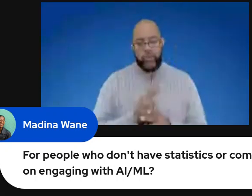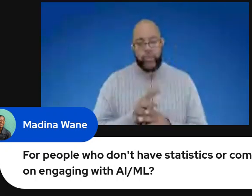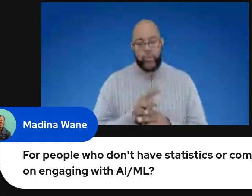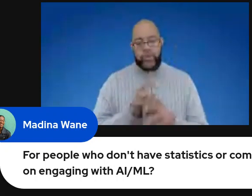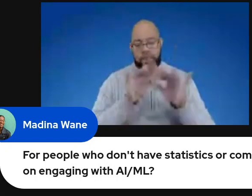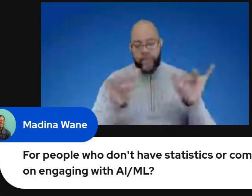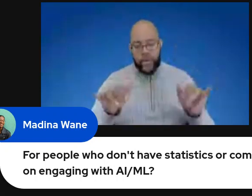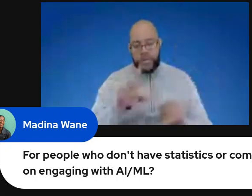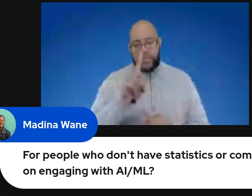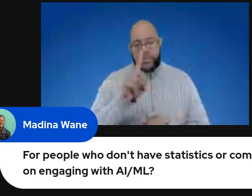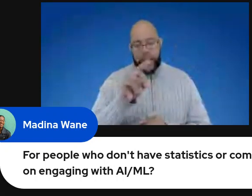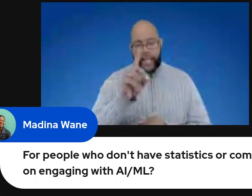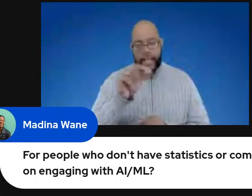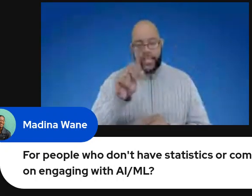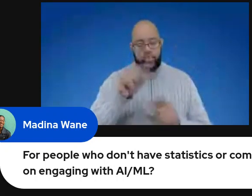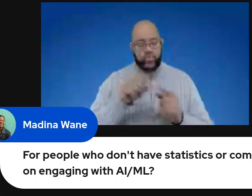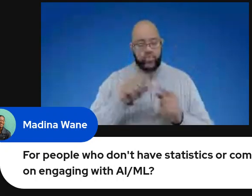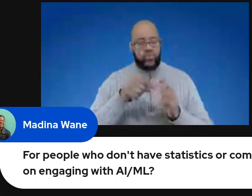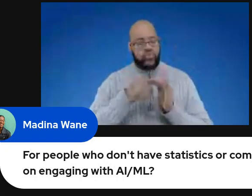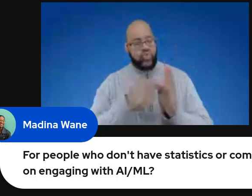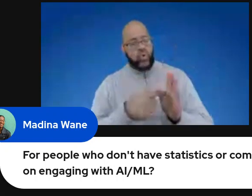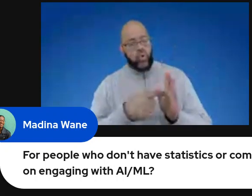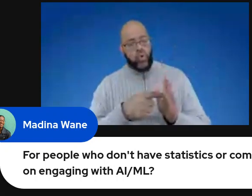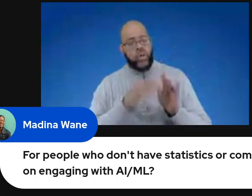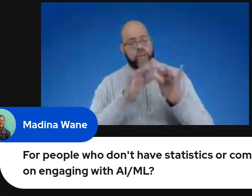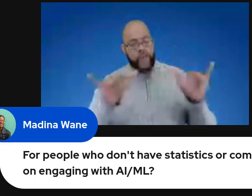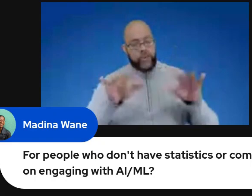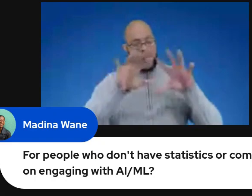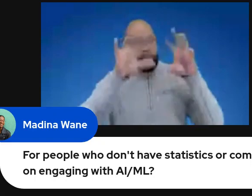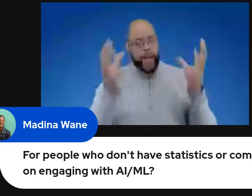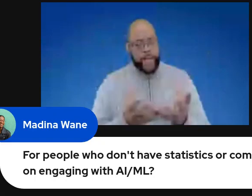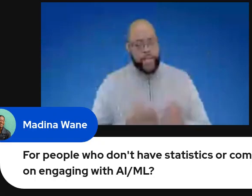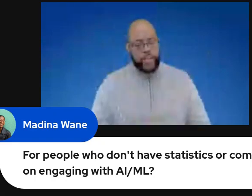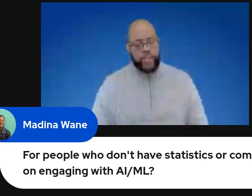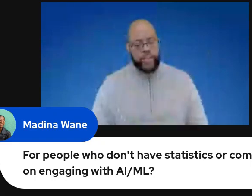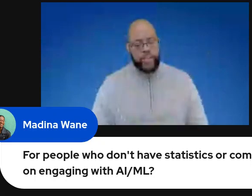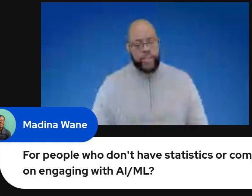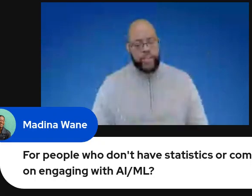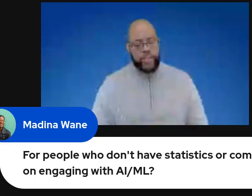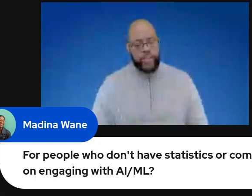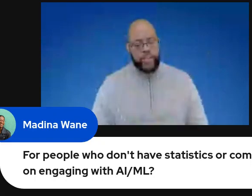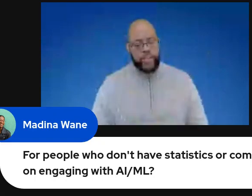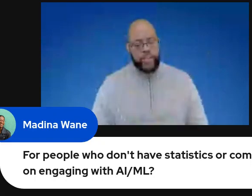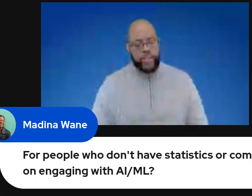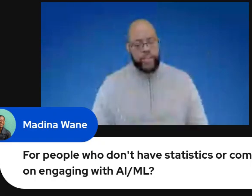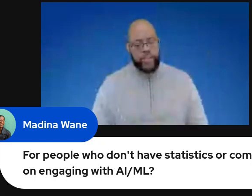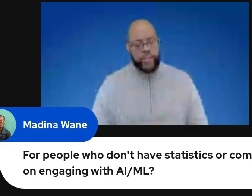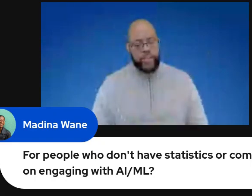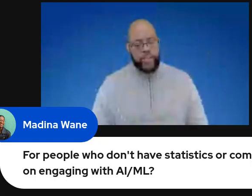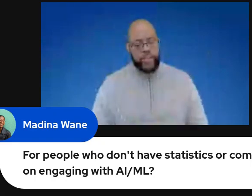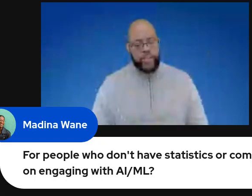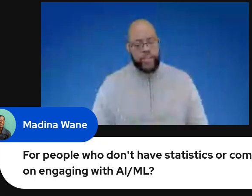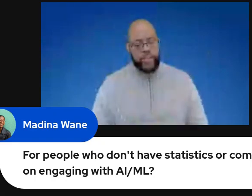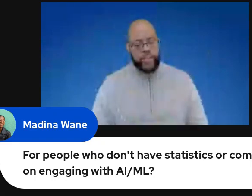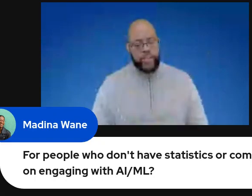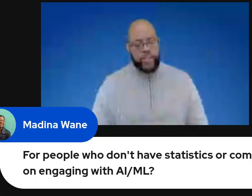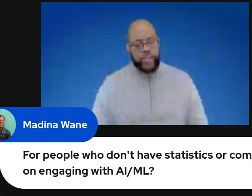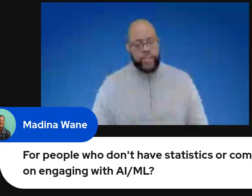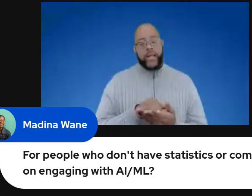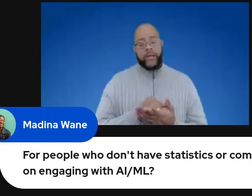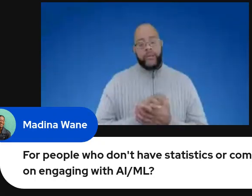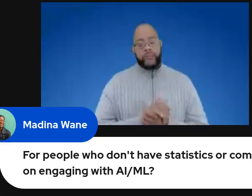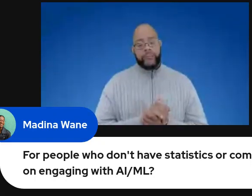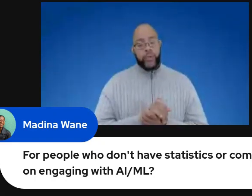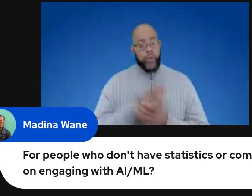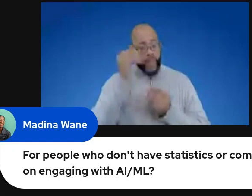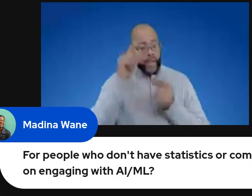data to reflect diverse populations, right? Yeah, absolutely. Is this also something that you're thinking